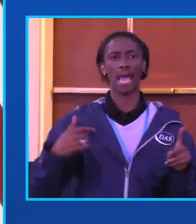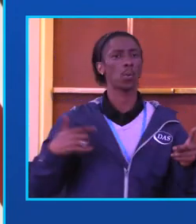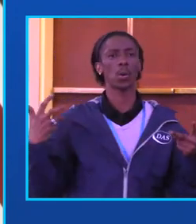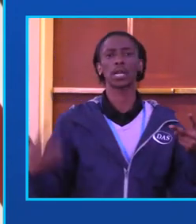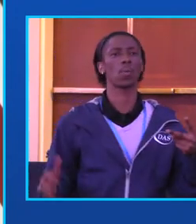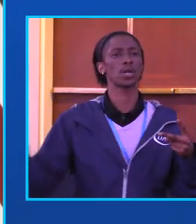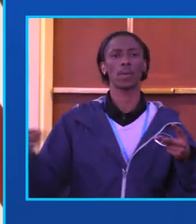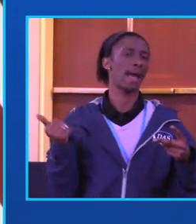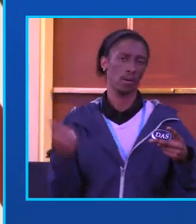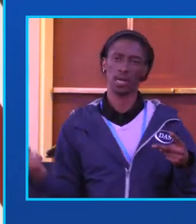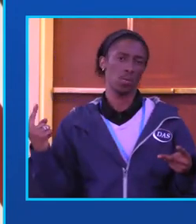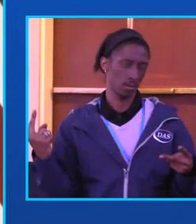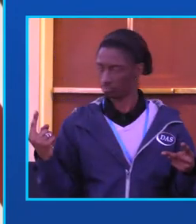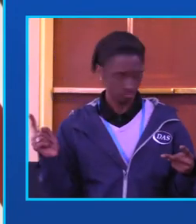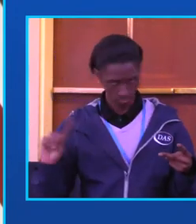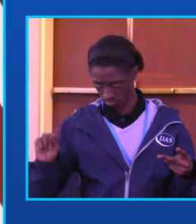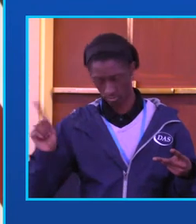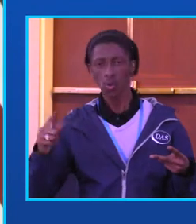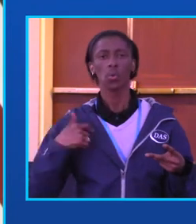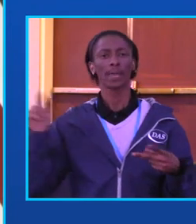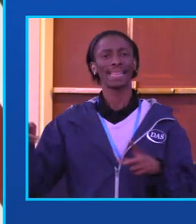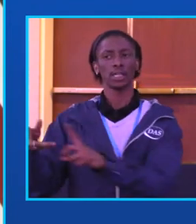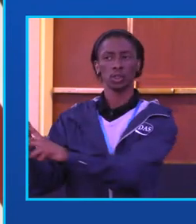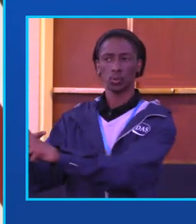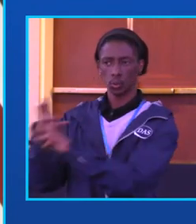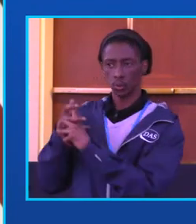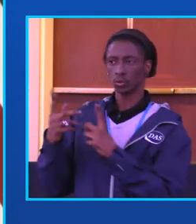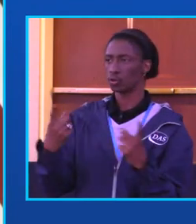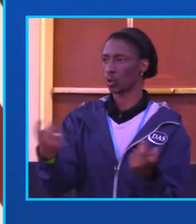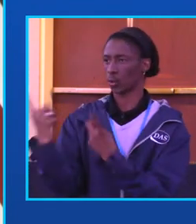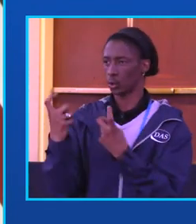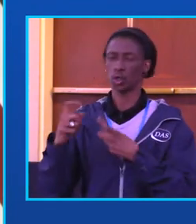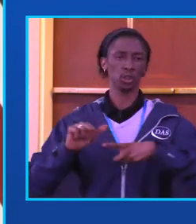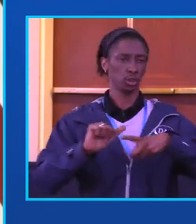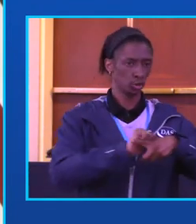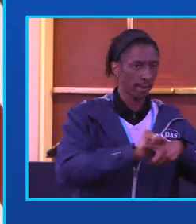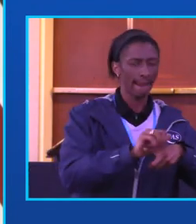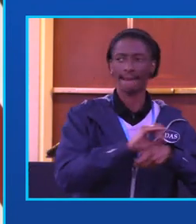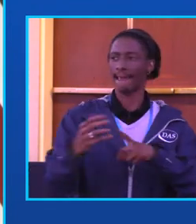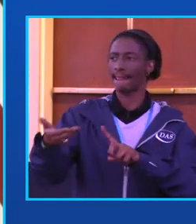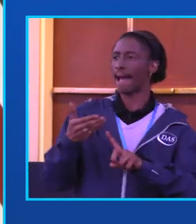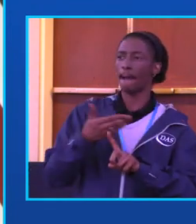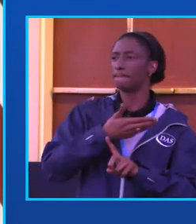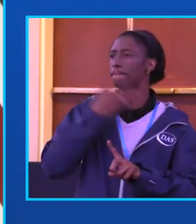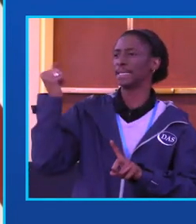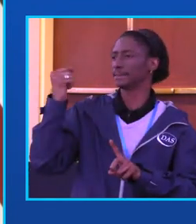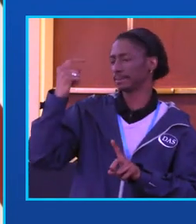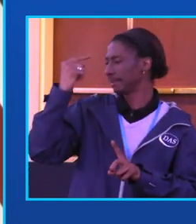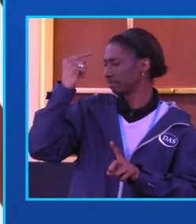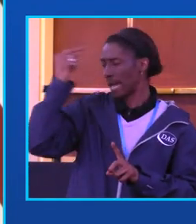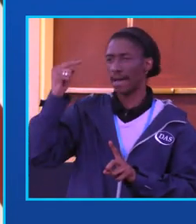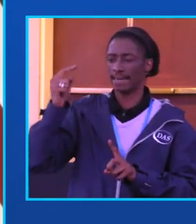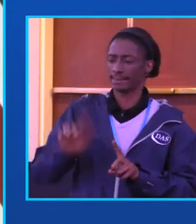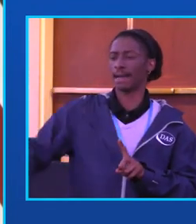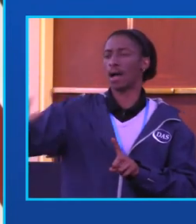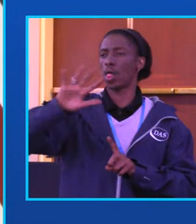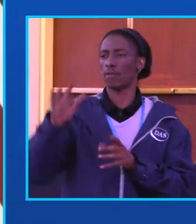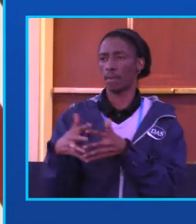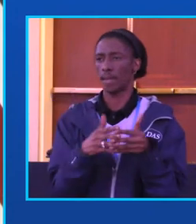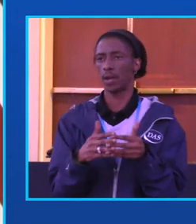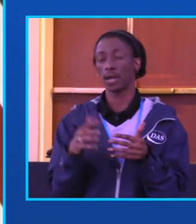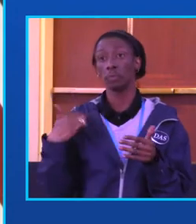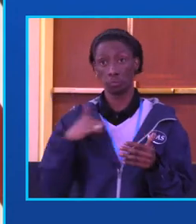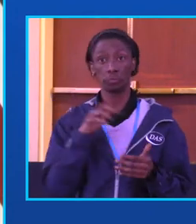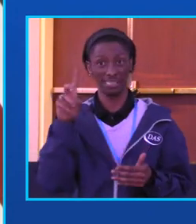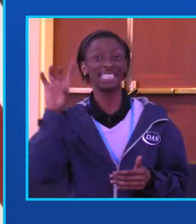to just hire anyone. We needed to recruit, and we needed to train and hire some of the best minds in the country. And we did,